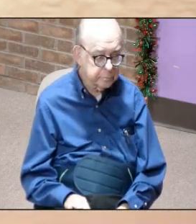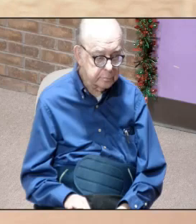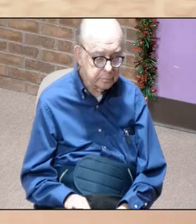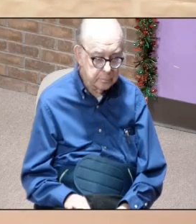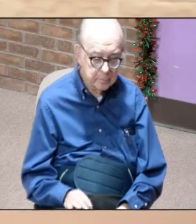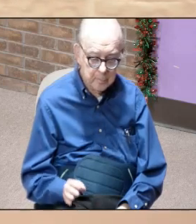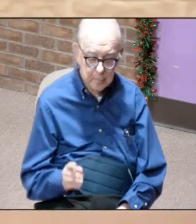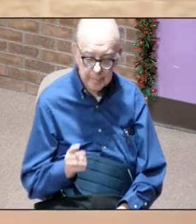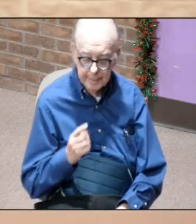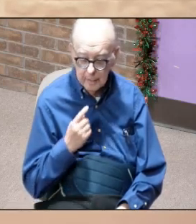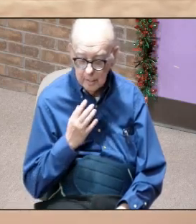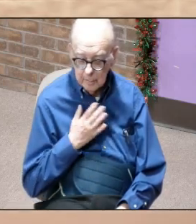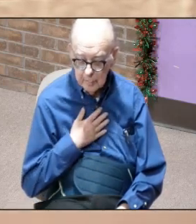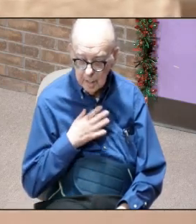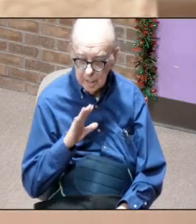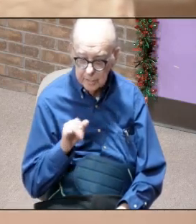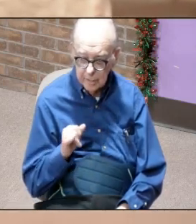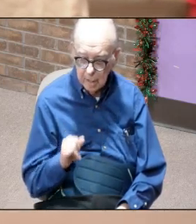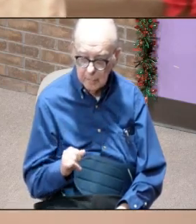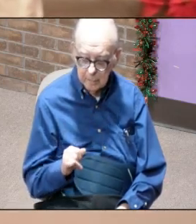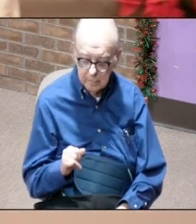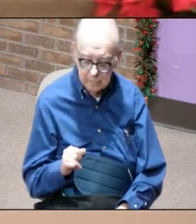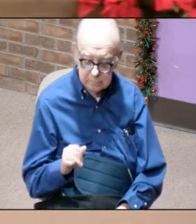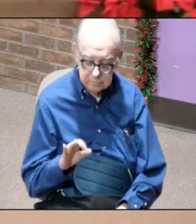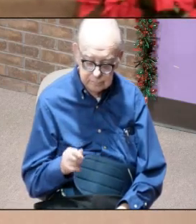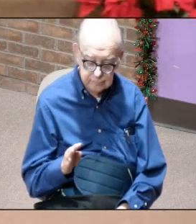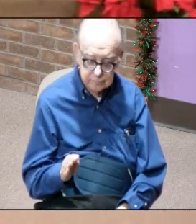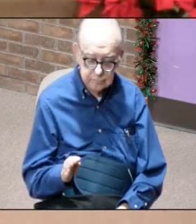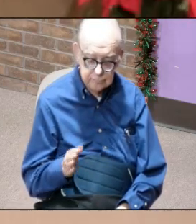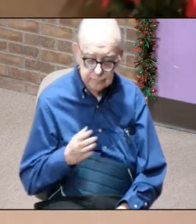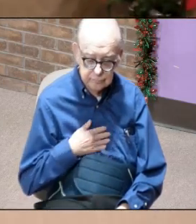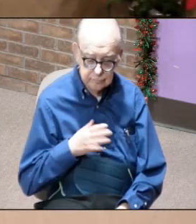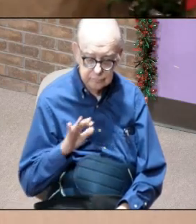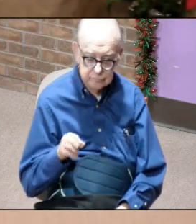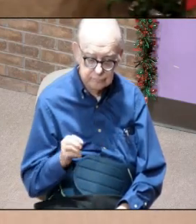It is my job. It is my job